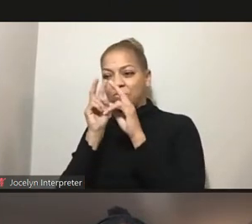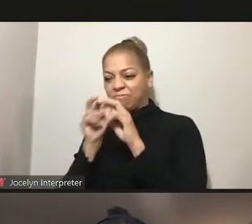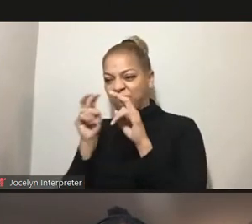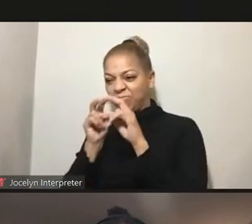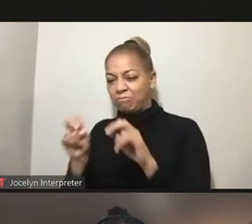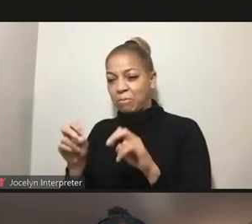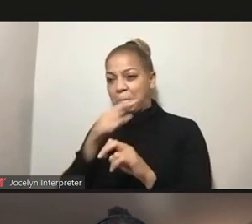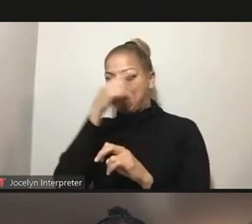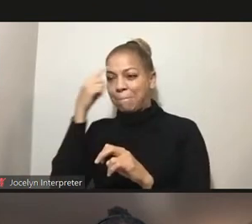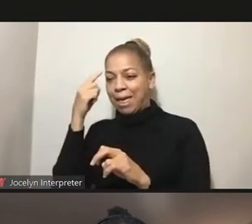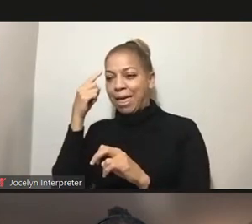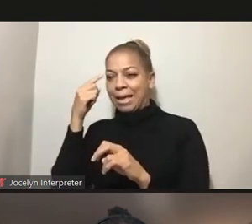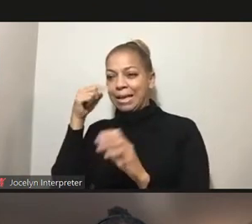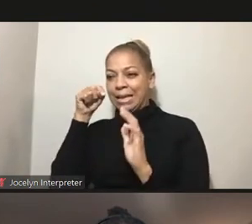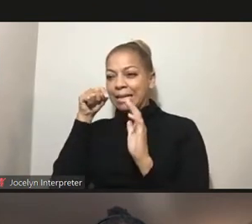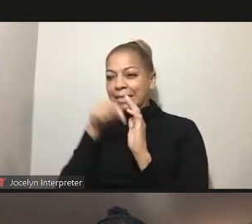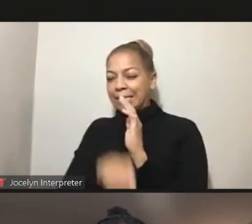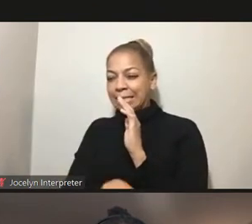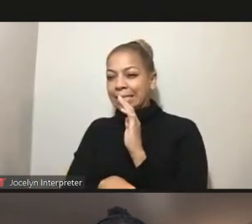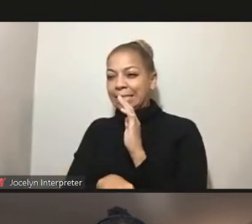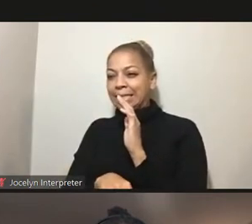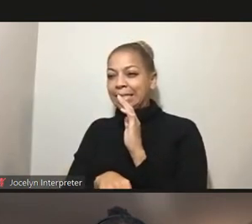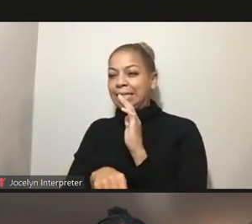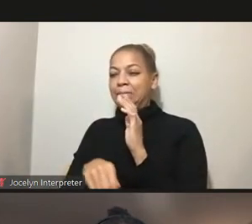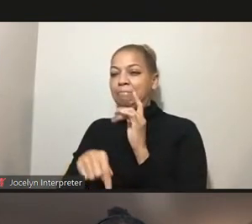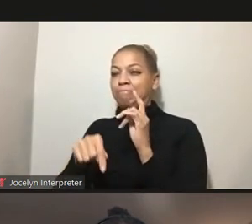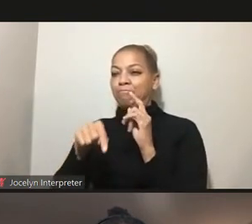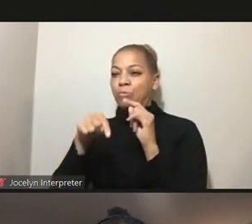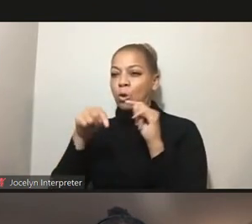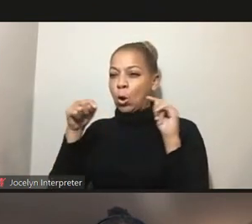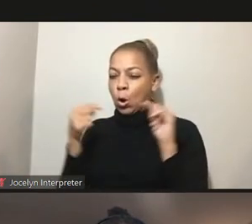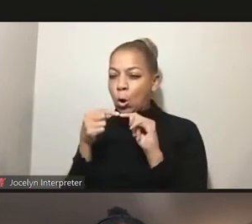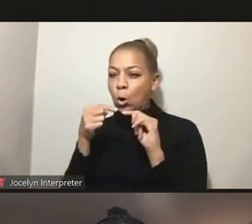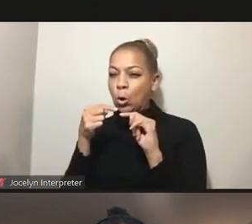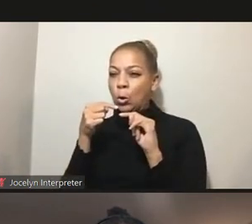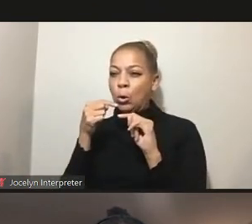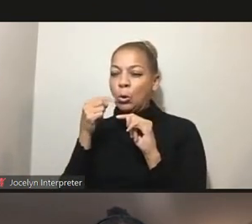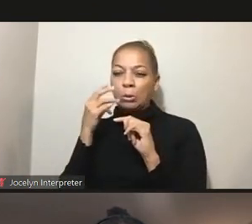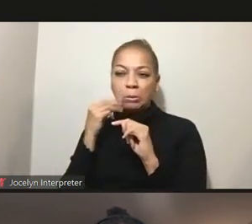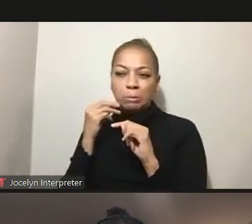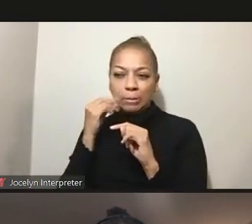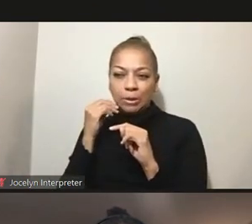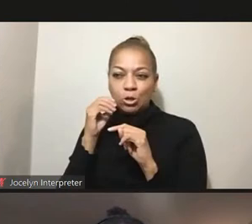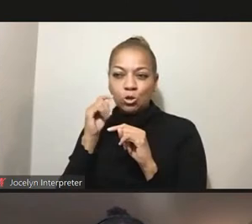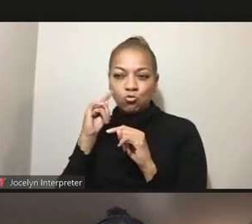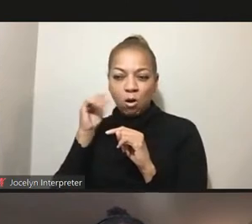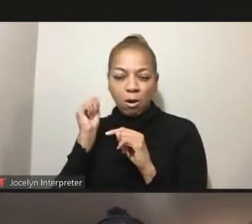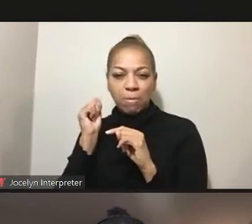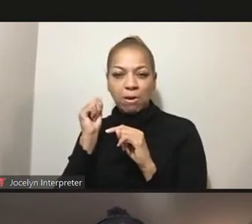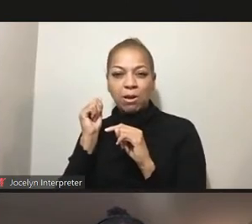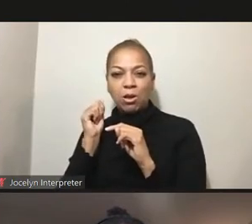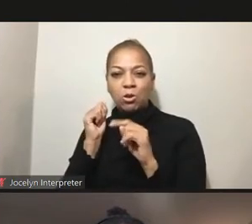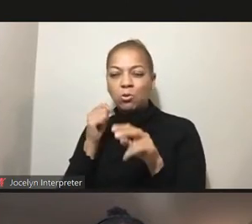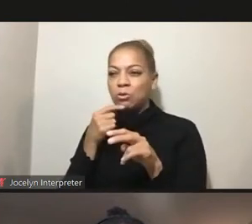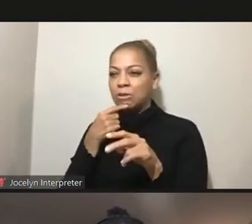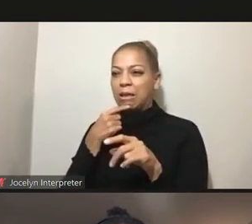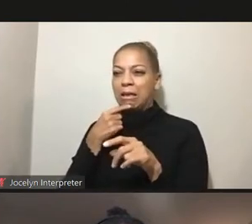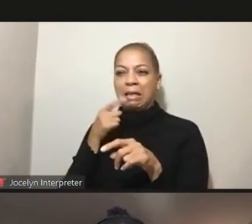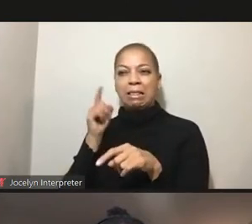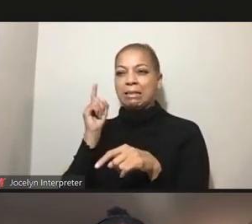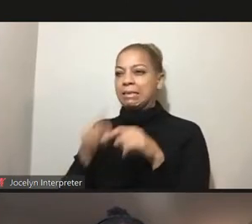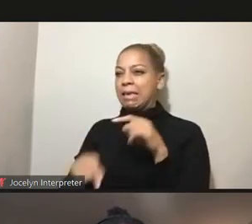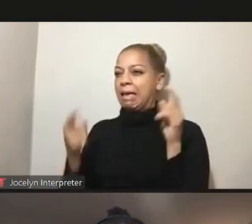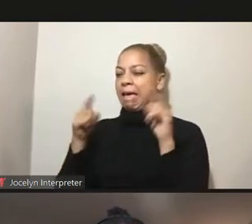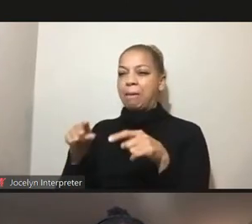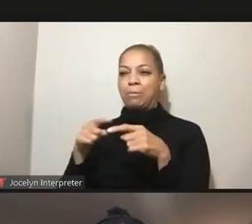racialize trauma in that way, what you're saying is, this can't happen to me. This is the trauma that Black,